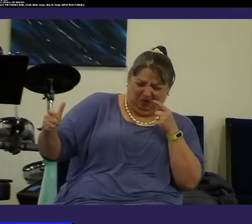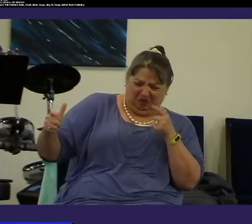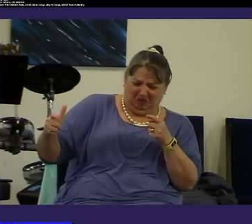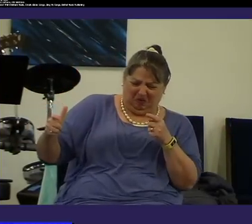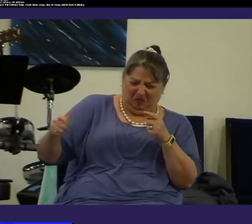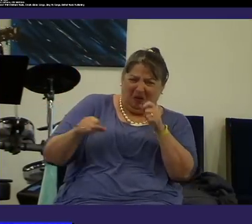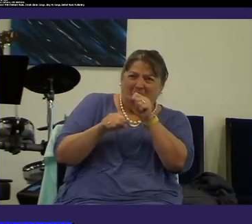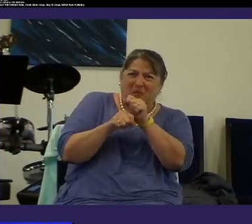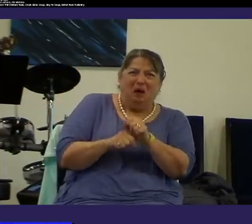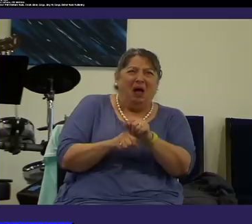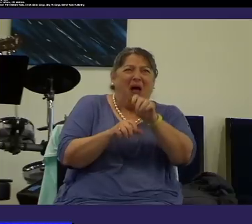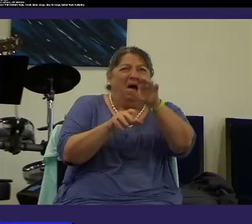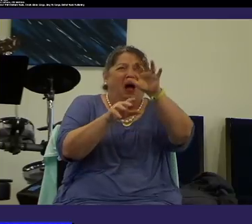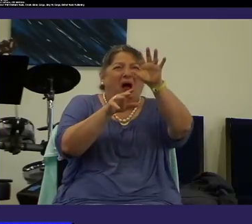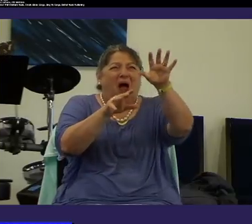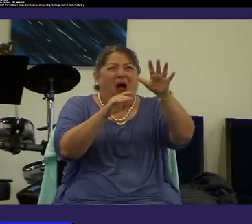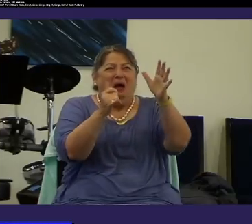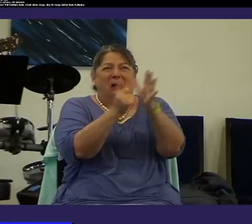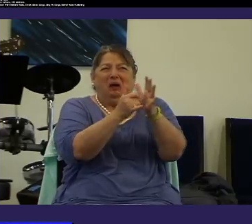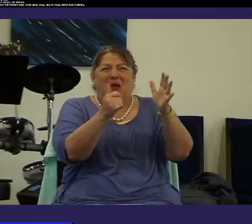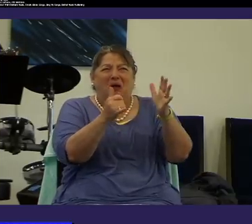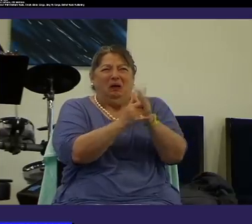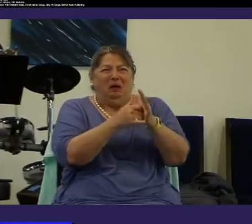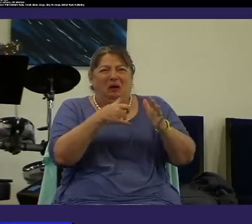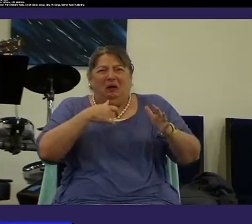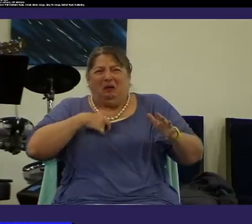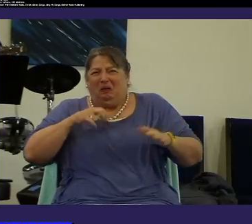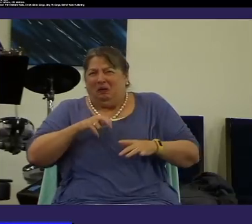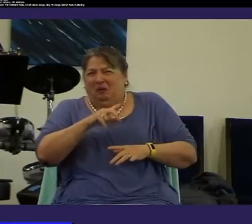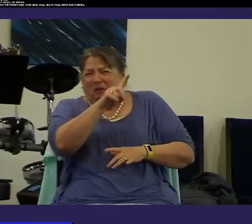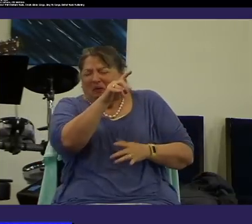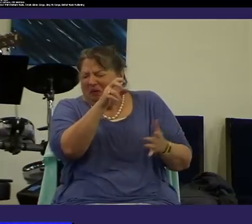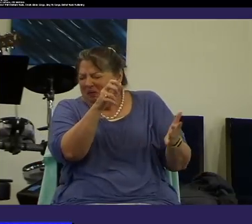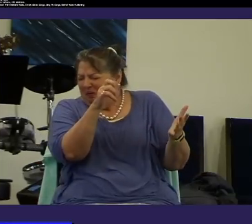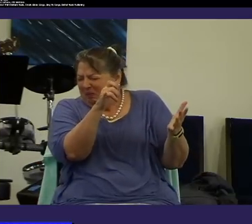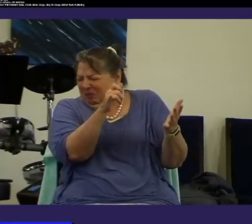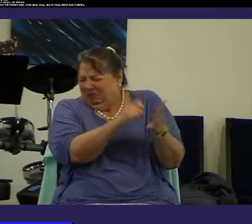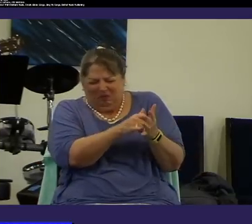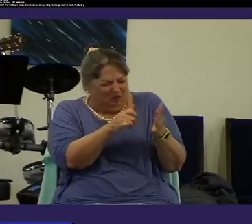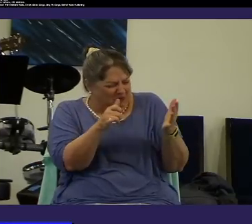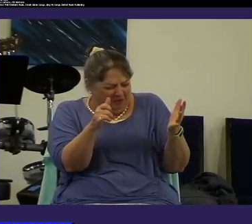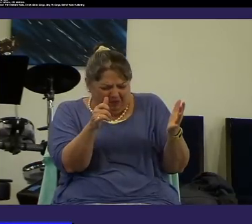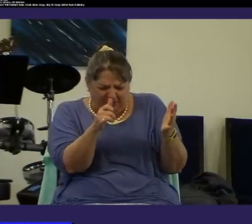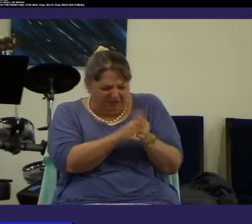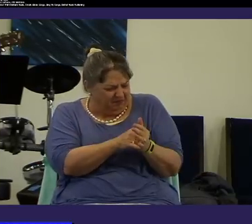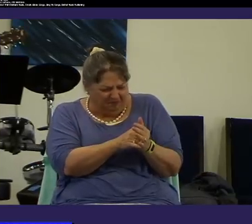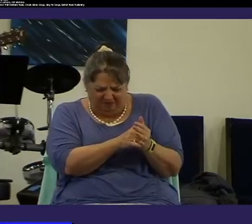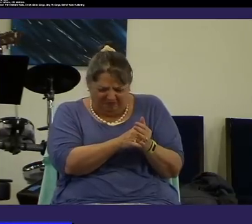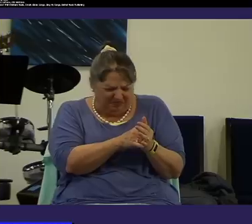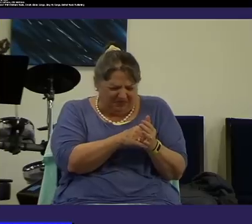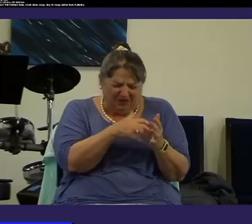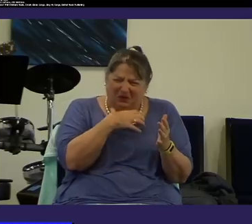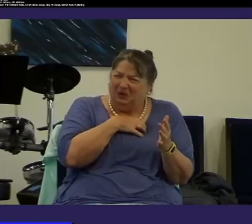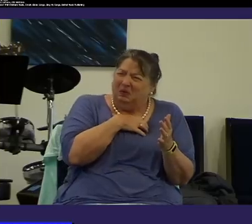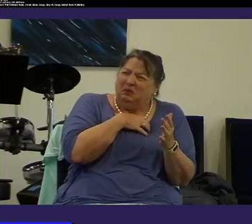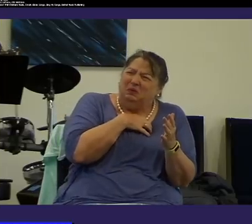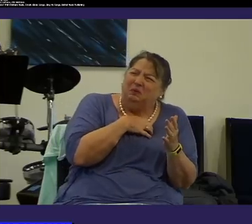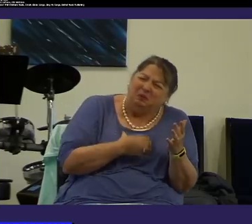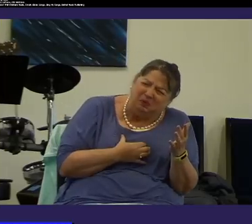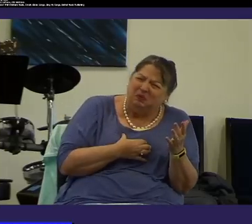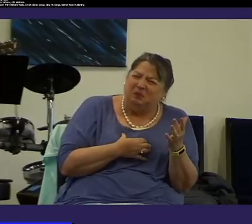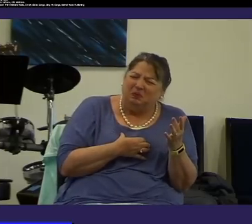the mountain I could not climb. In